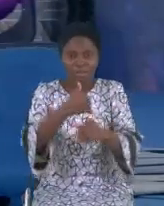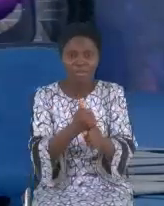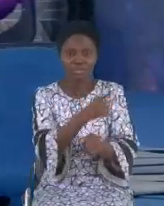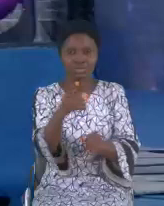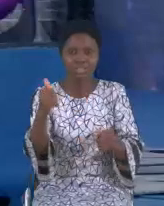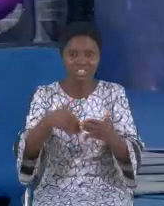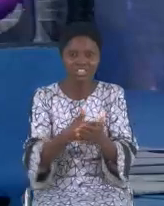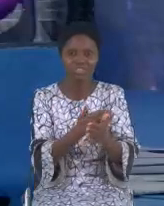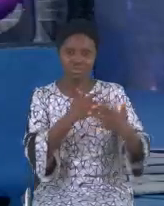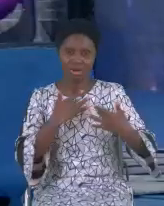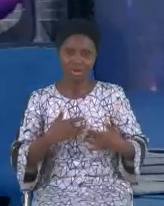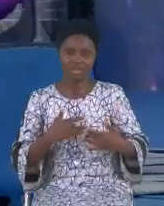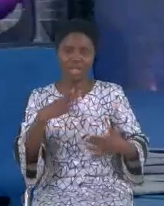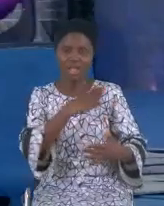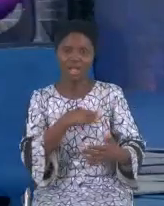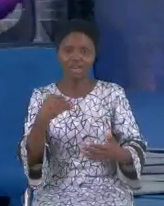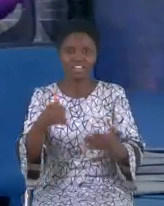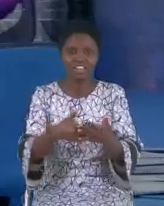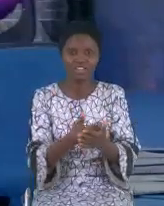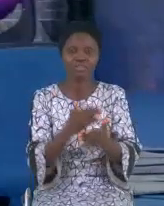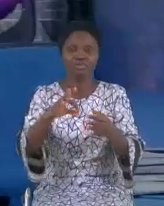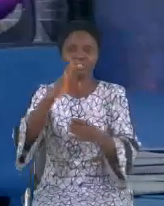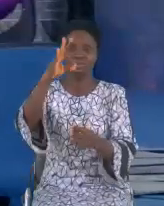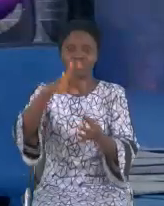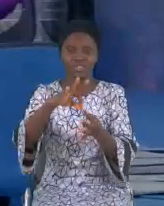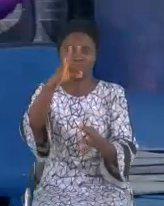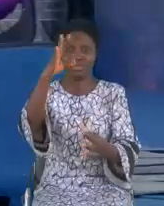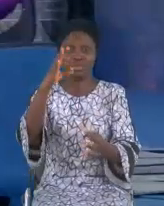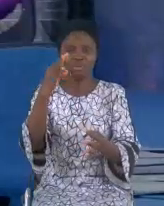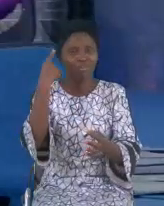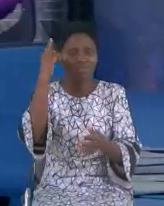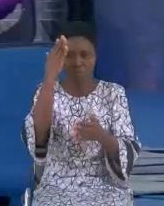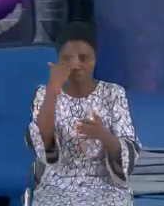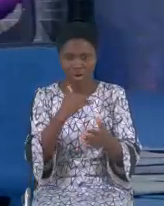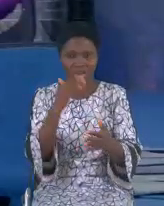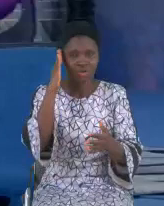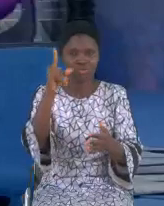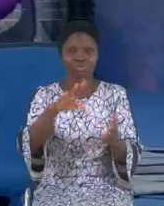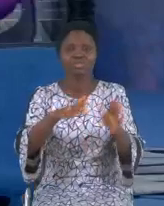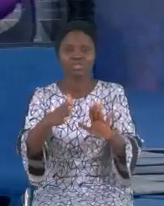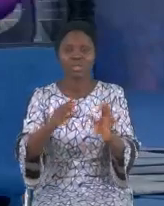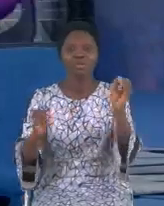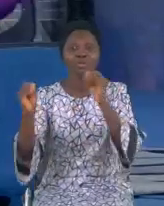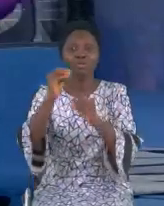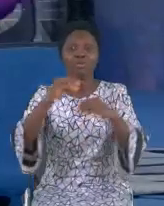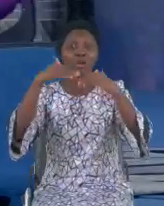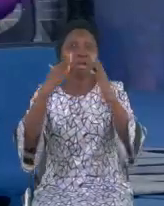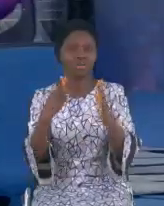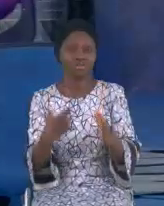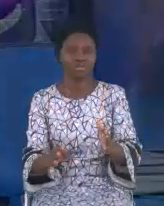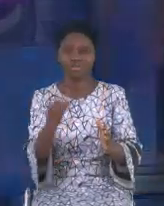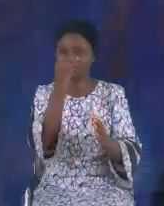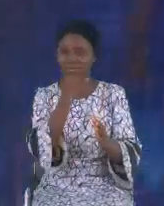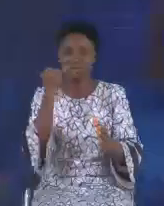new spirit. For why will ye die, O house of Israel? No, you will not die in